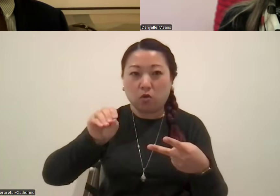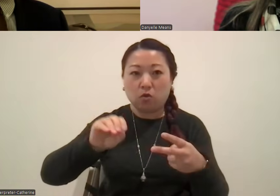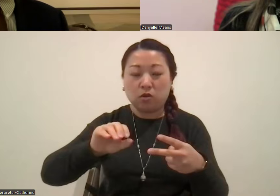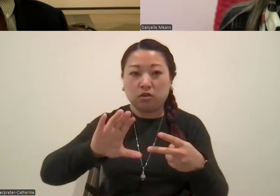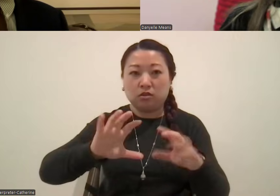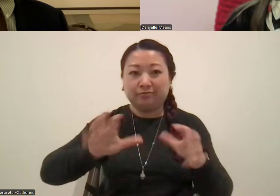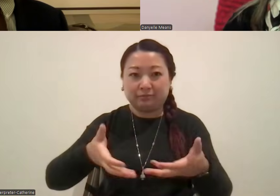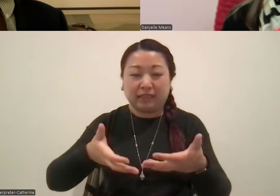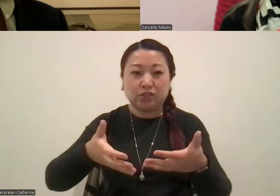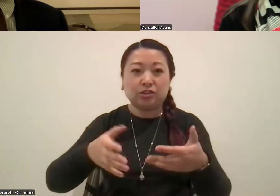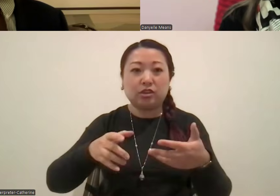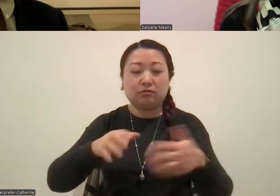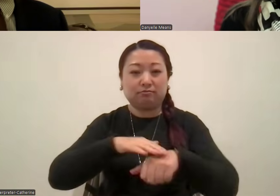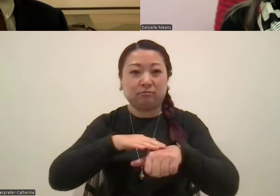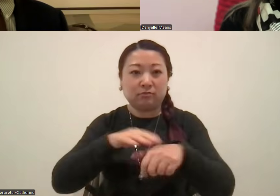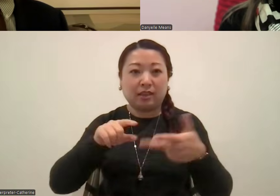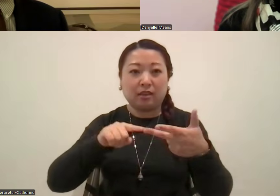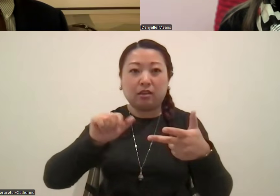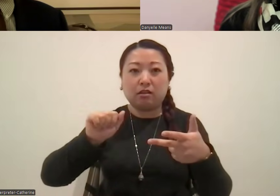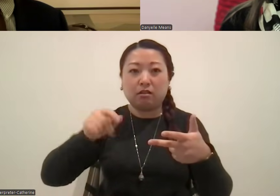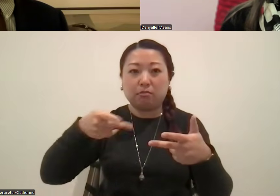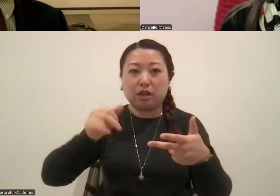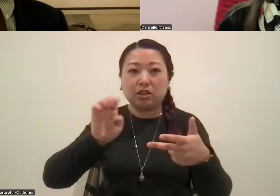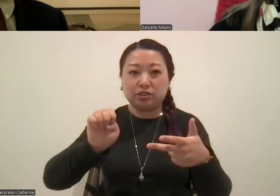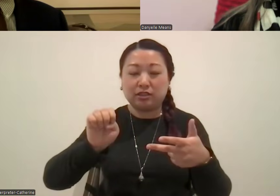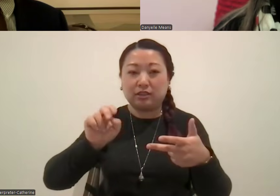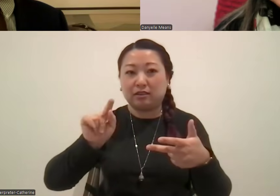are so that we can